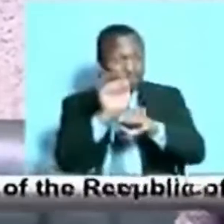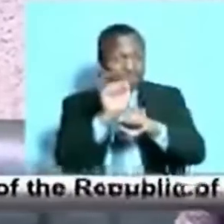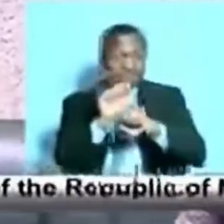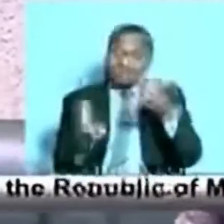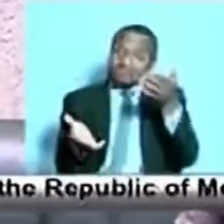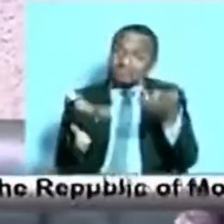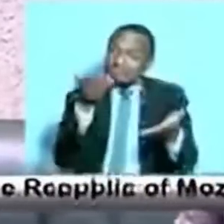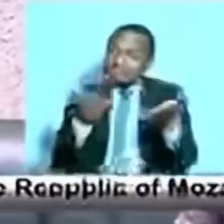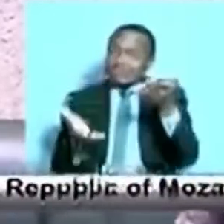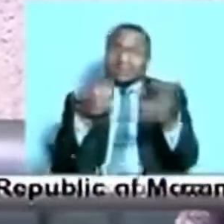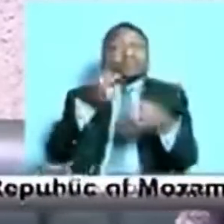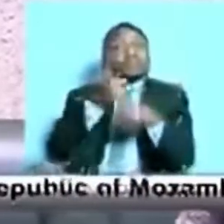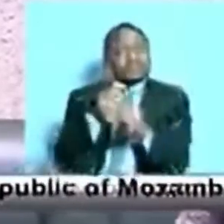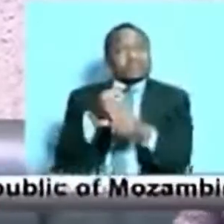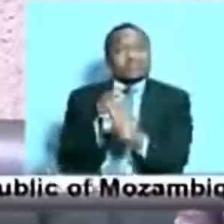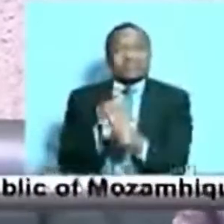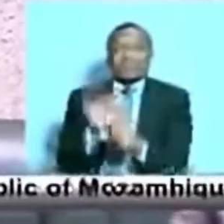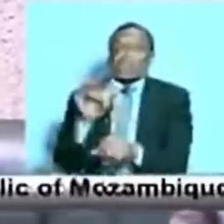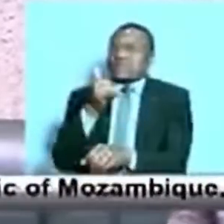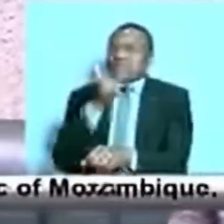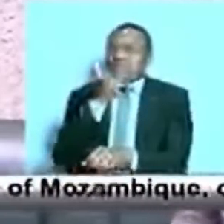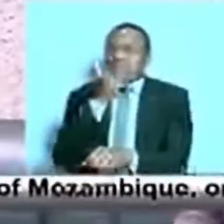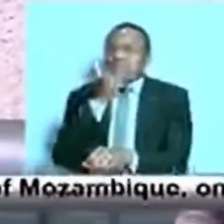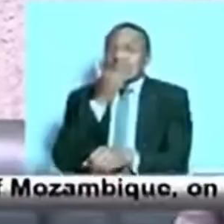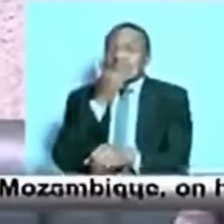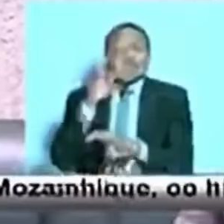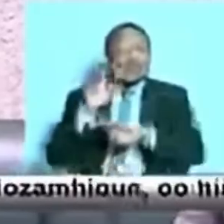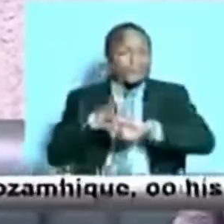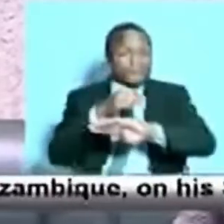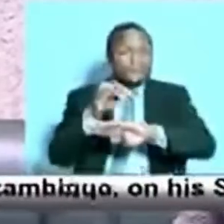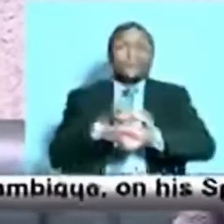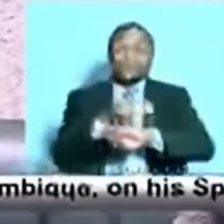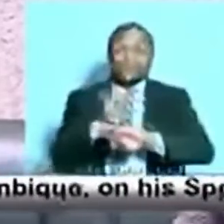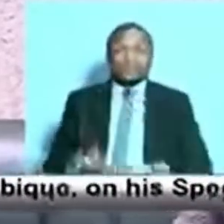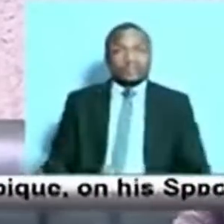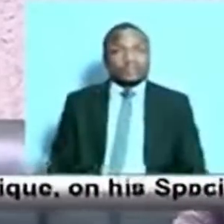made a very wrong calculation. You had